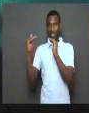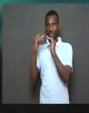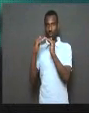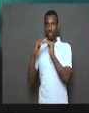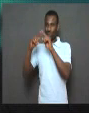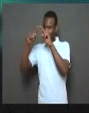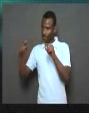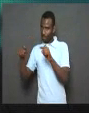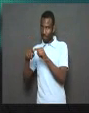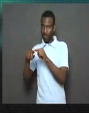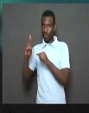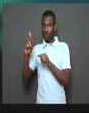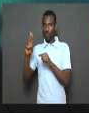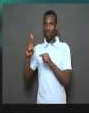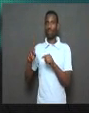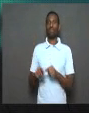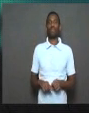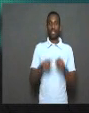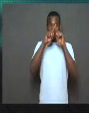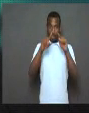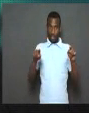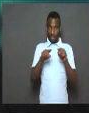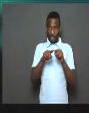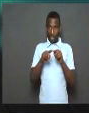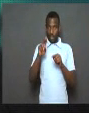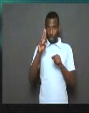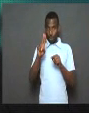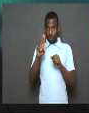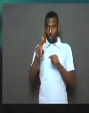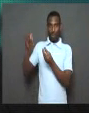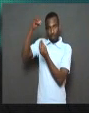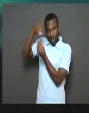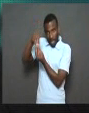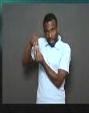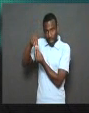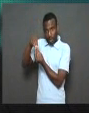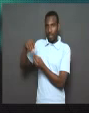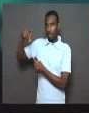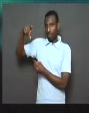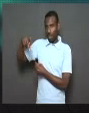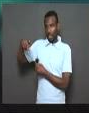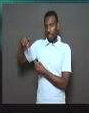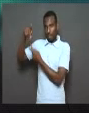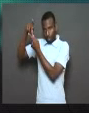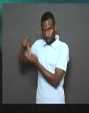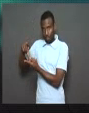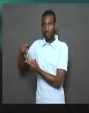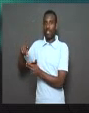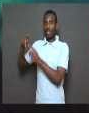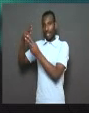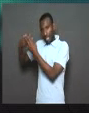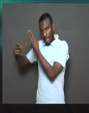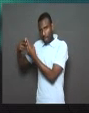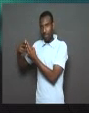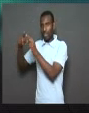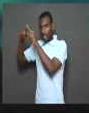the increase in internal energy plus the pressure